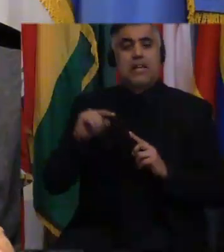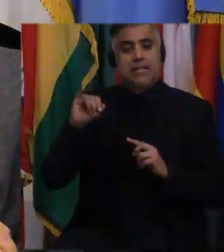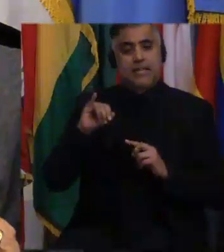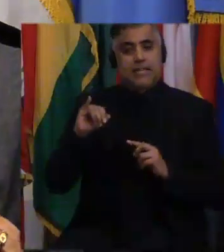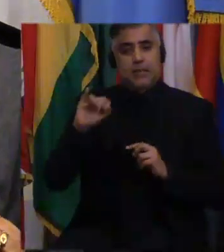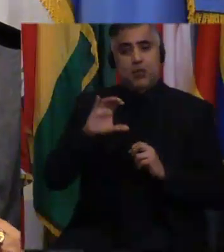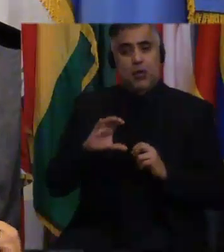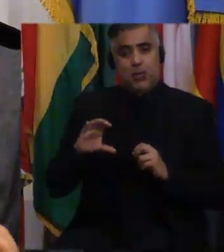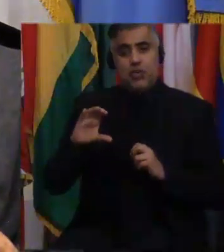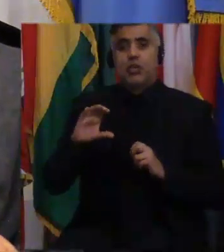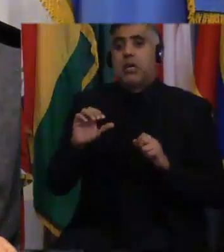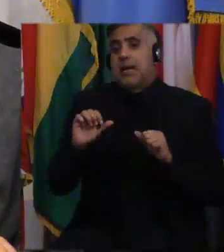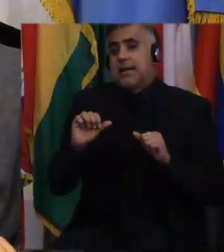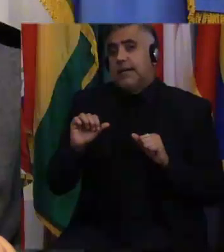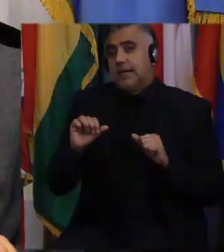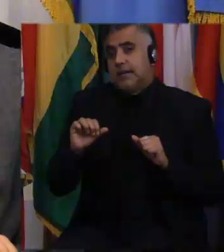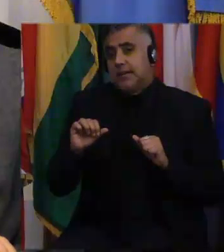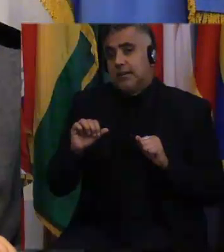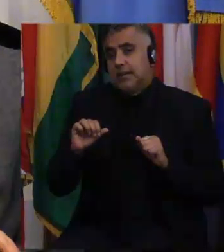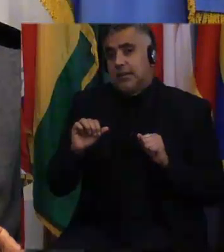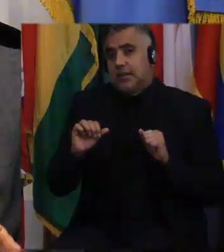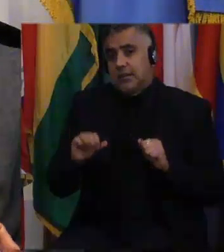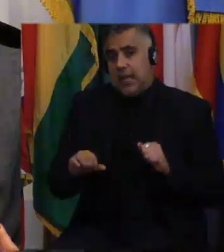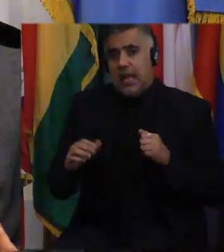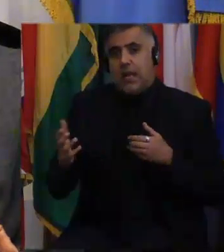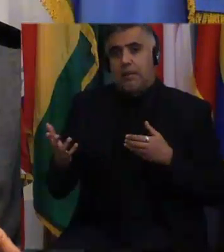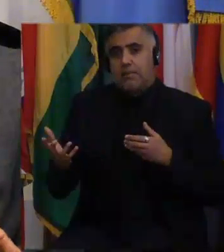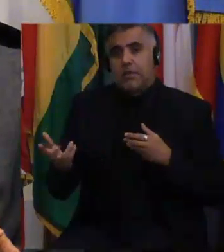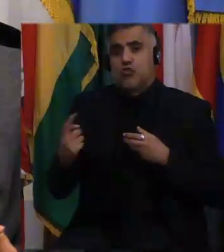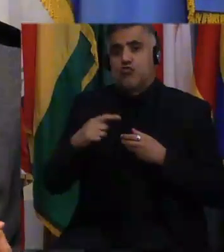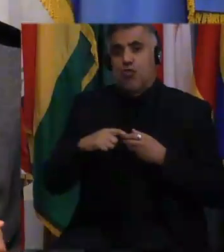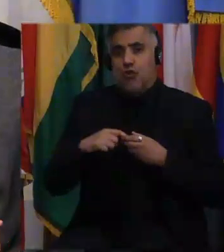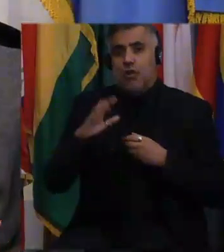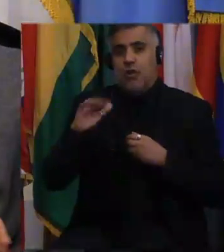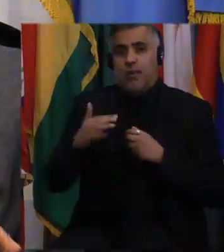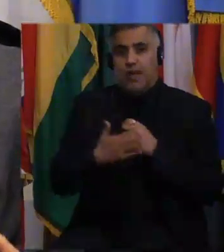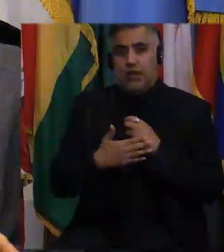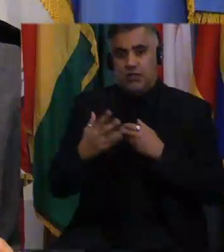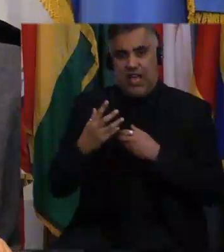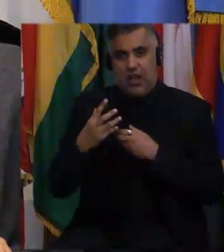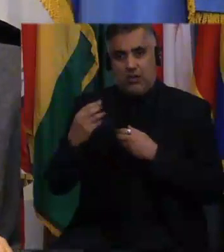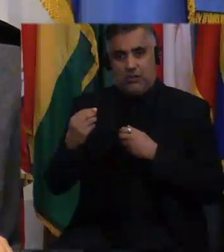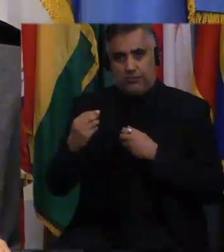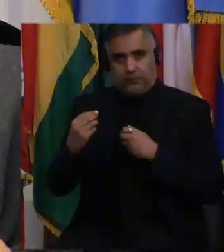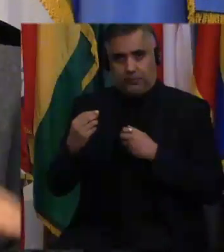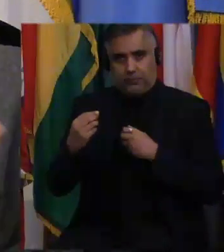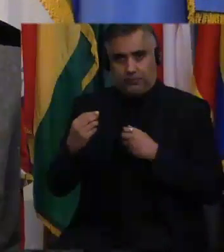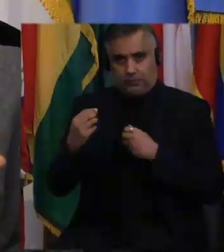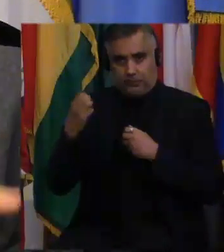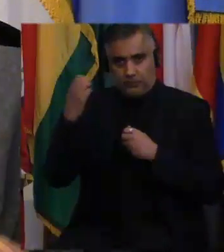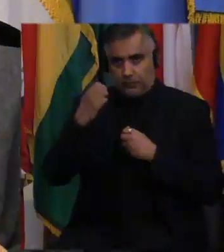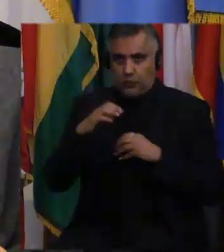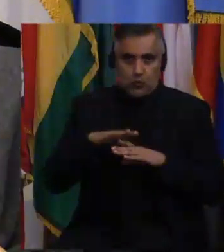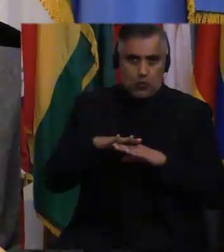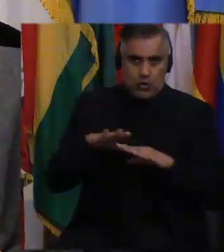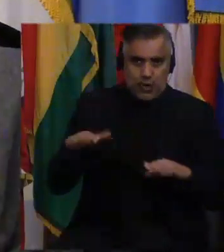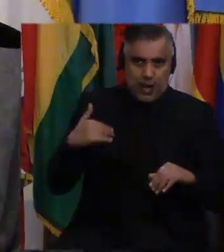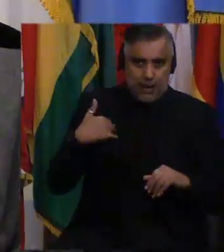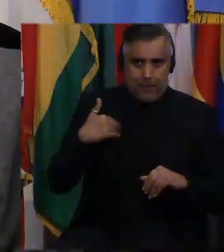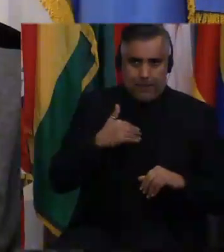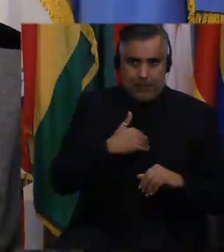Istanbul Convention can be joined by countries outside of the who are not members of